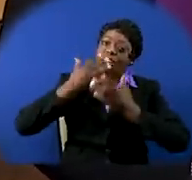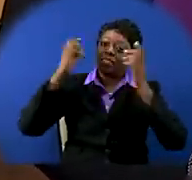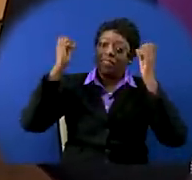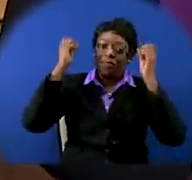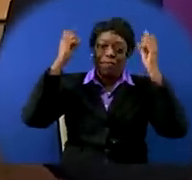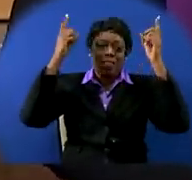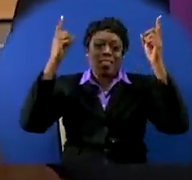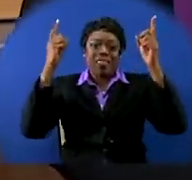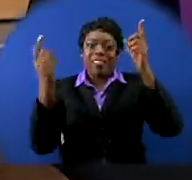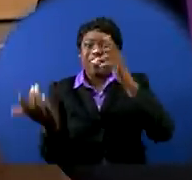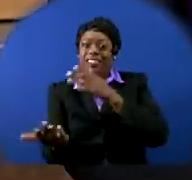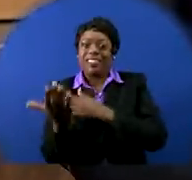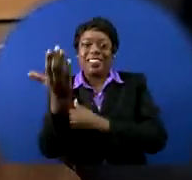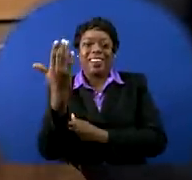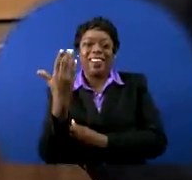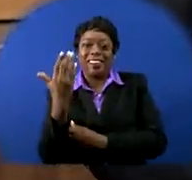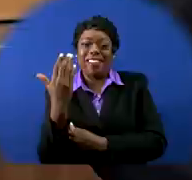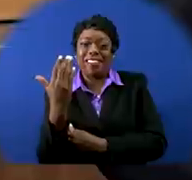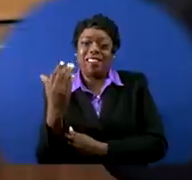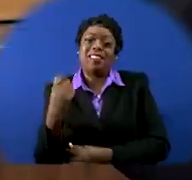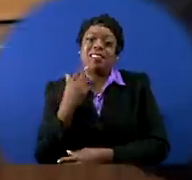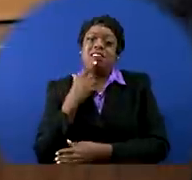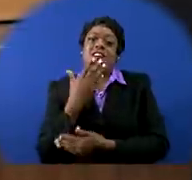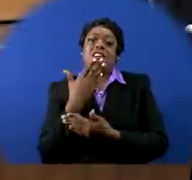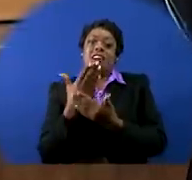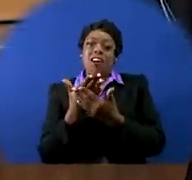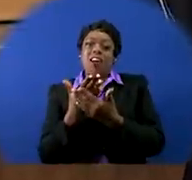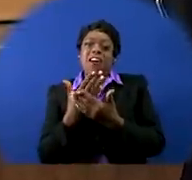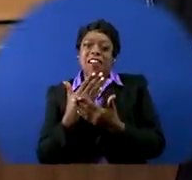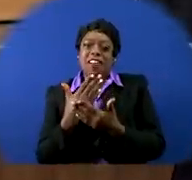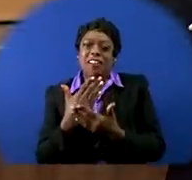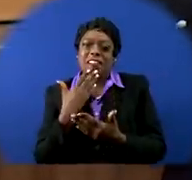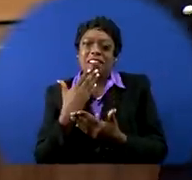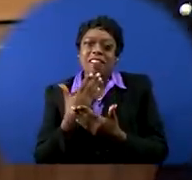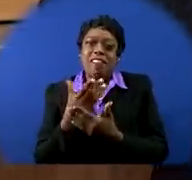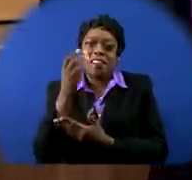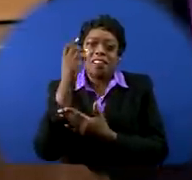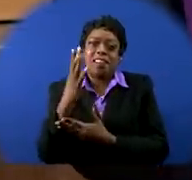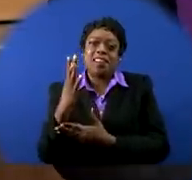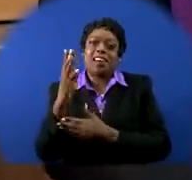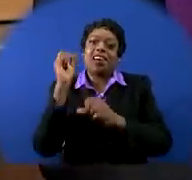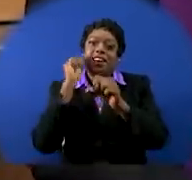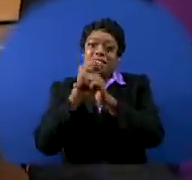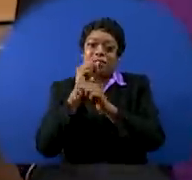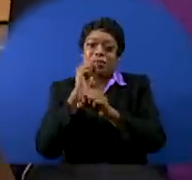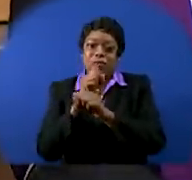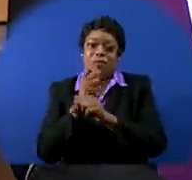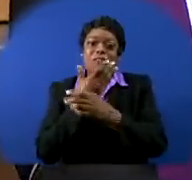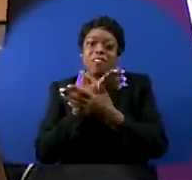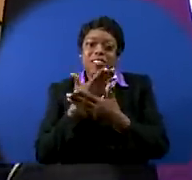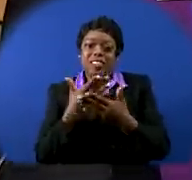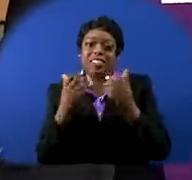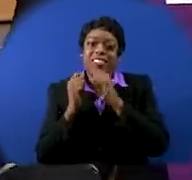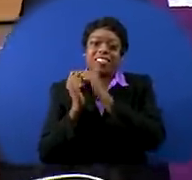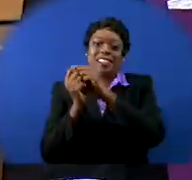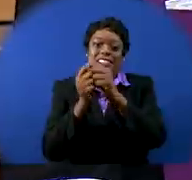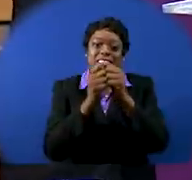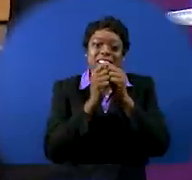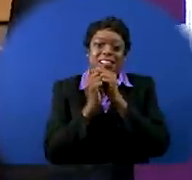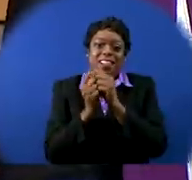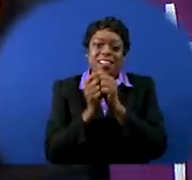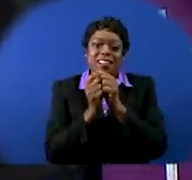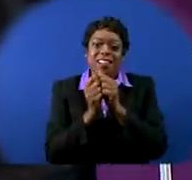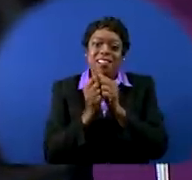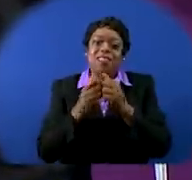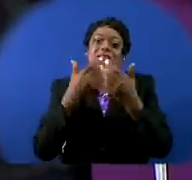God. You're the God who works things out. And we thank you